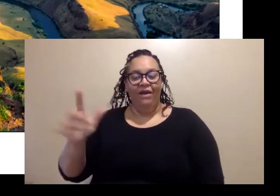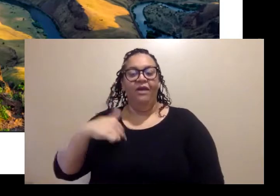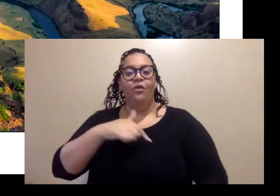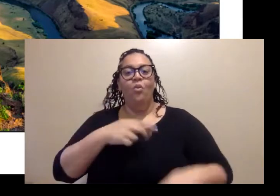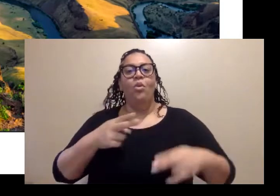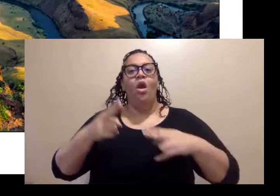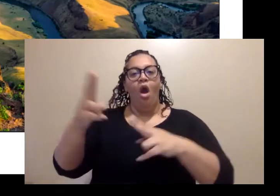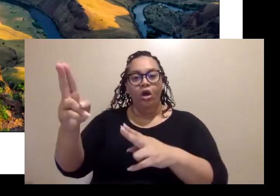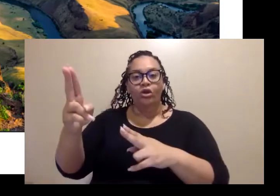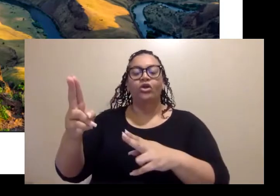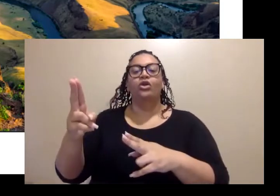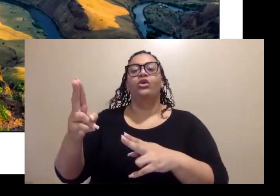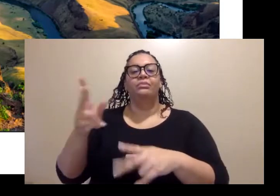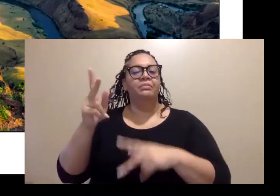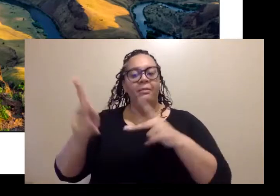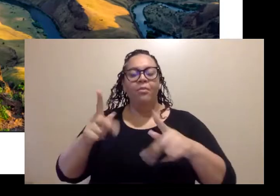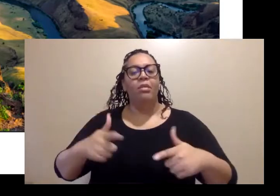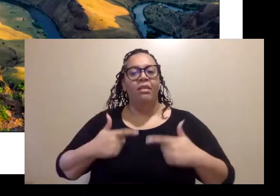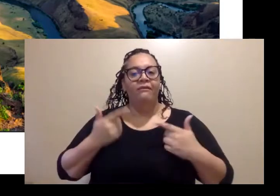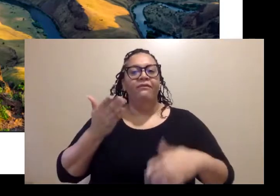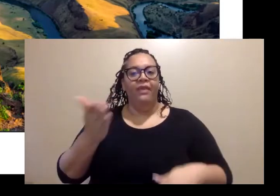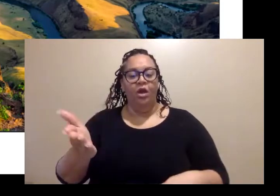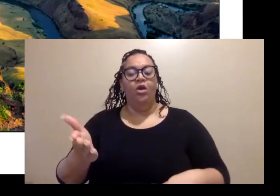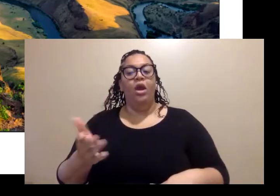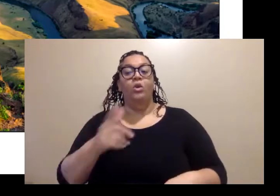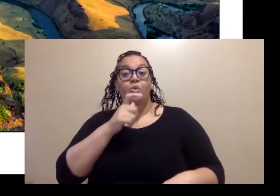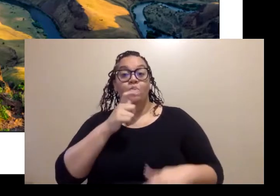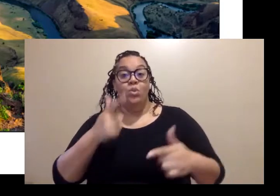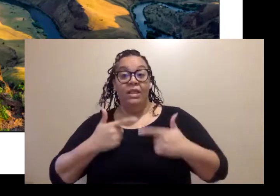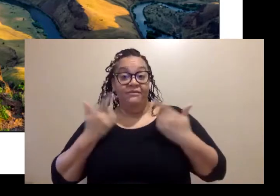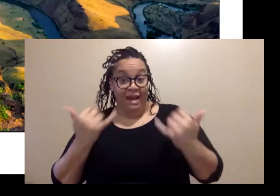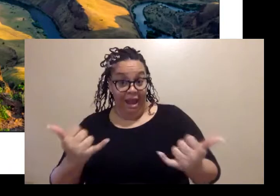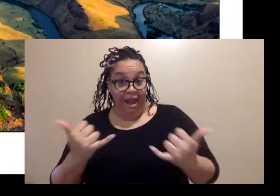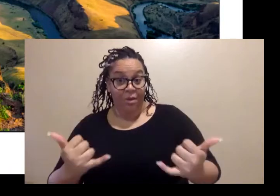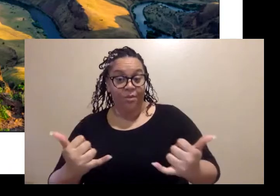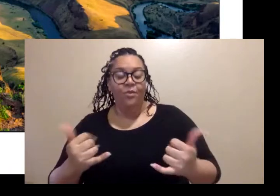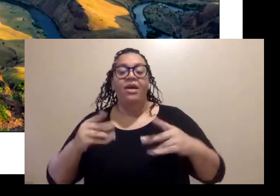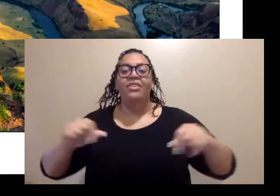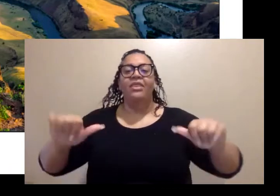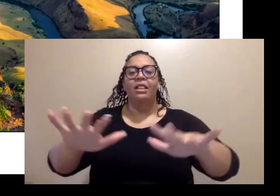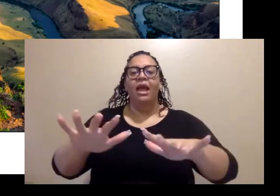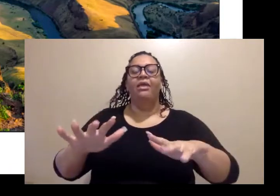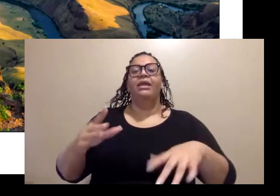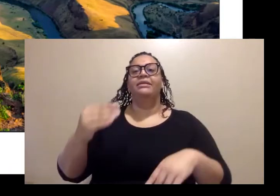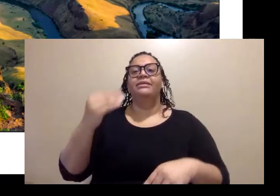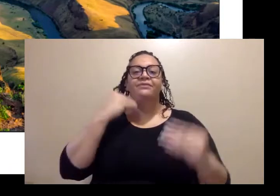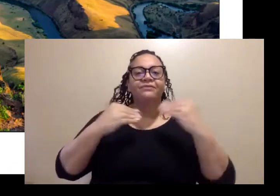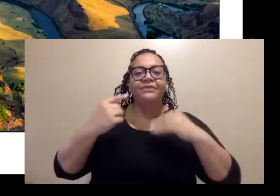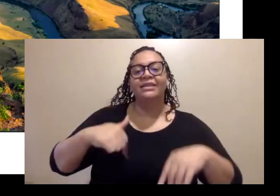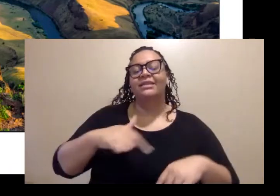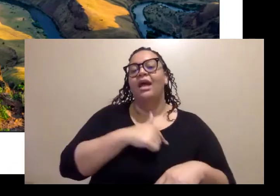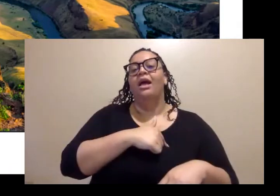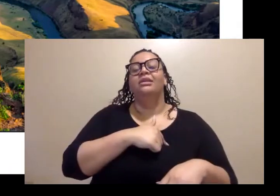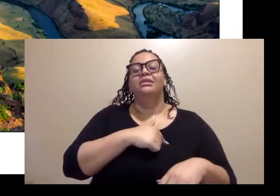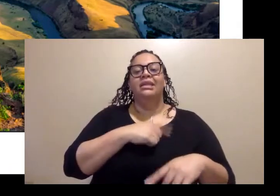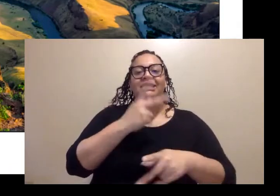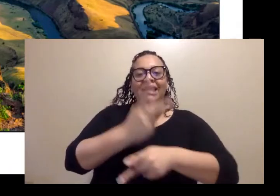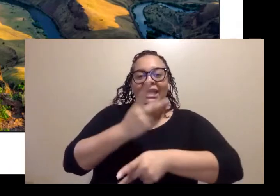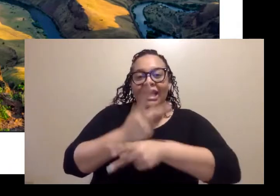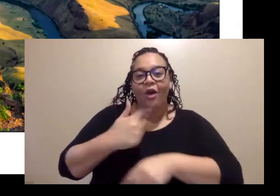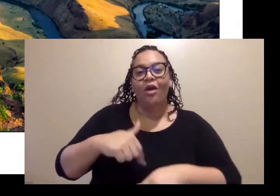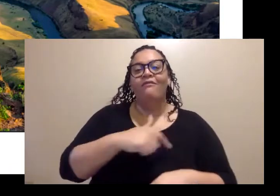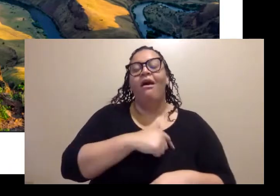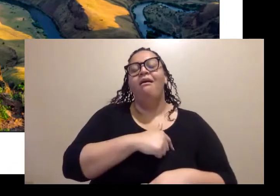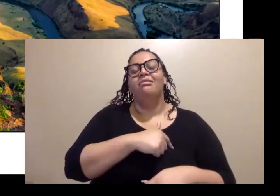rightful stewards of the land that we now reside in, the land that nourishes us, the land that brings our communities together, and the land that to